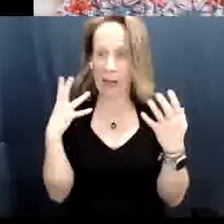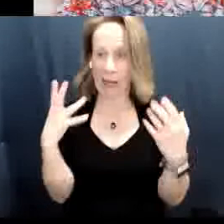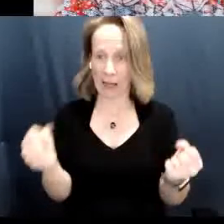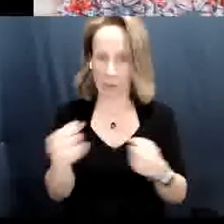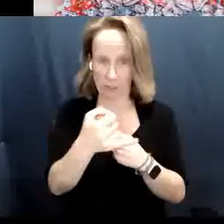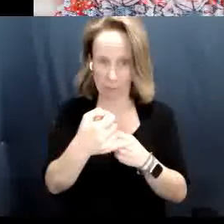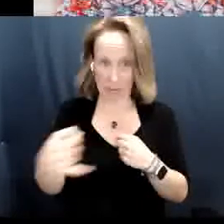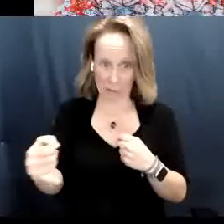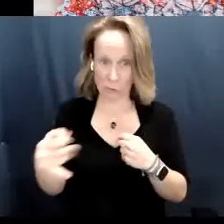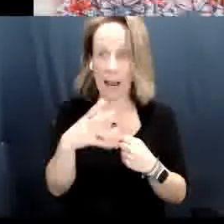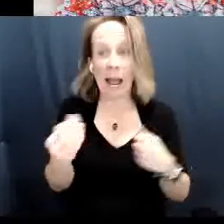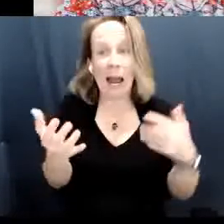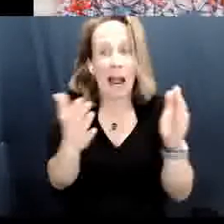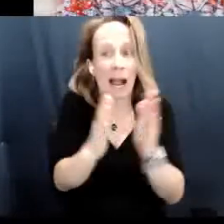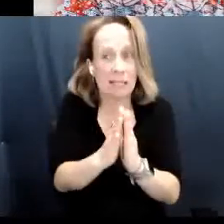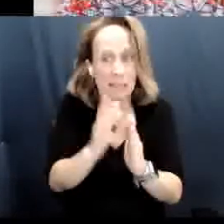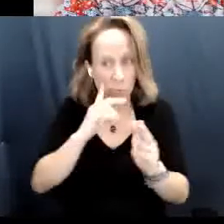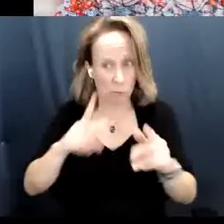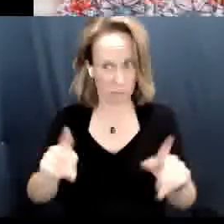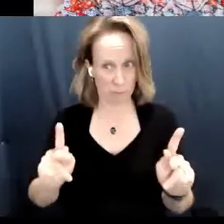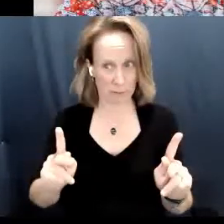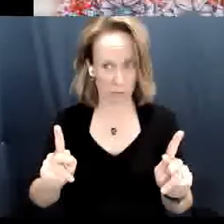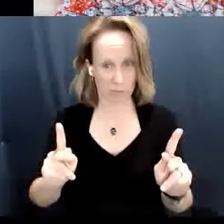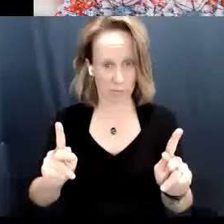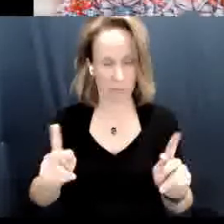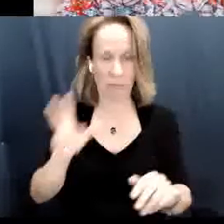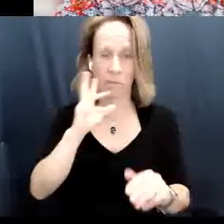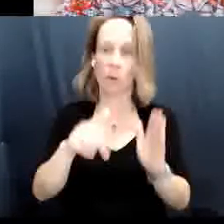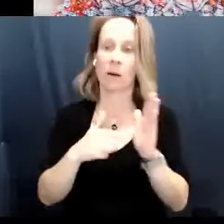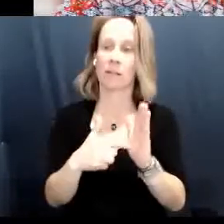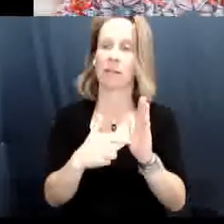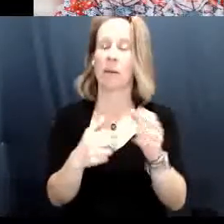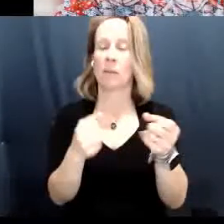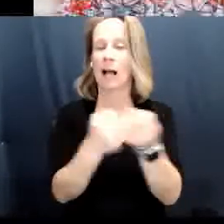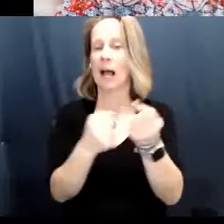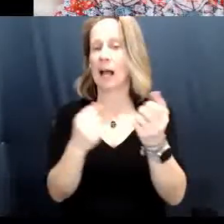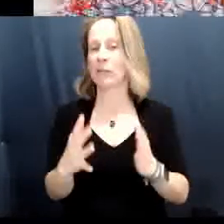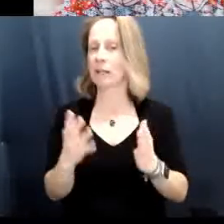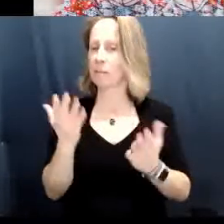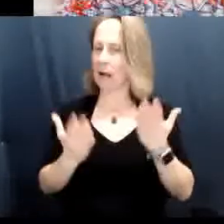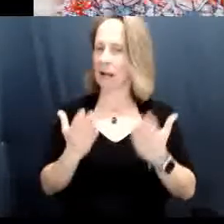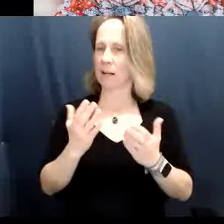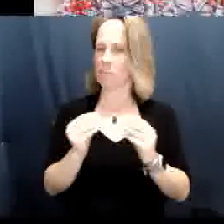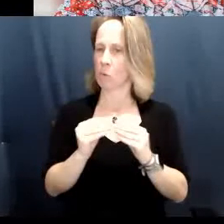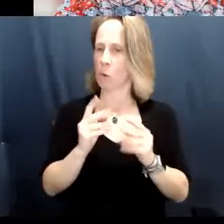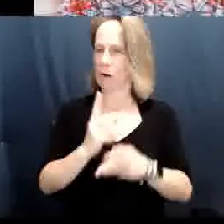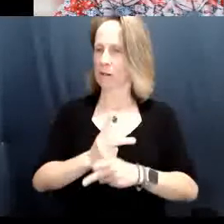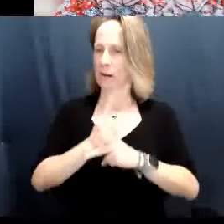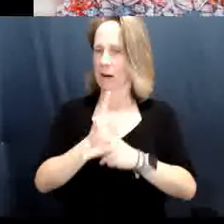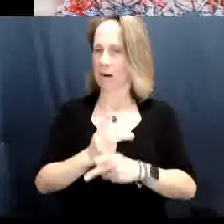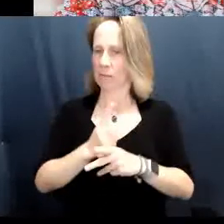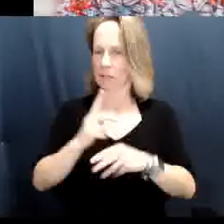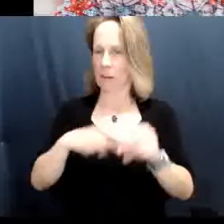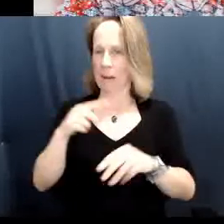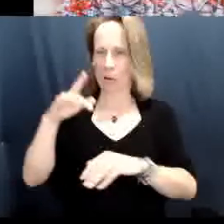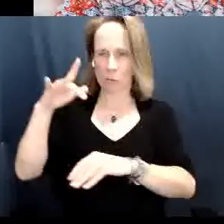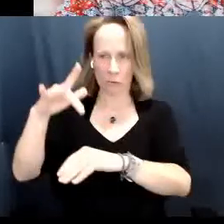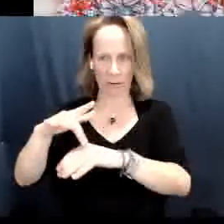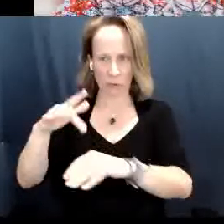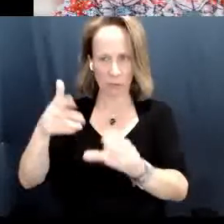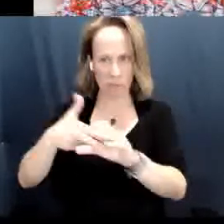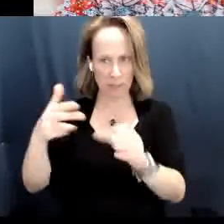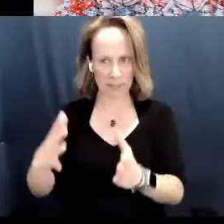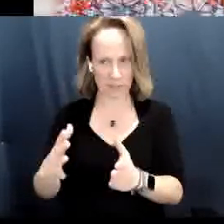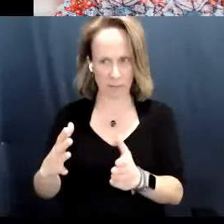consent. So for example, an advocate might err on the side of caution when it comes to touching participants, but once